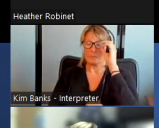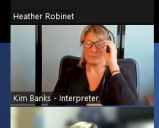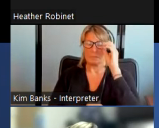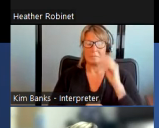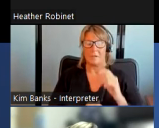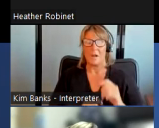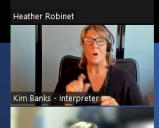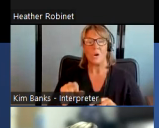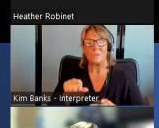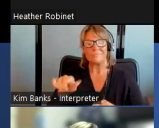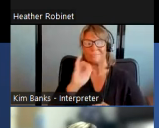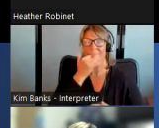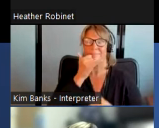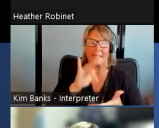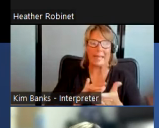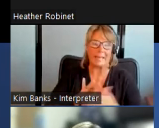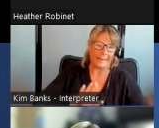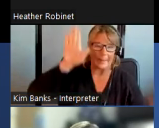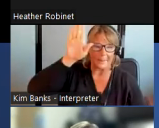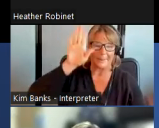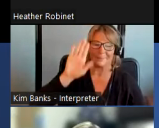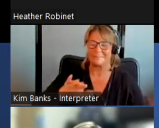Oh, you didn't mean to hit it. Okay, no problem.